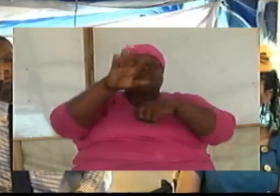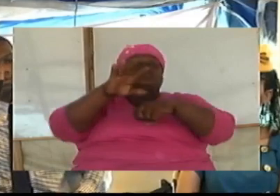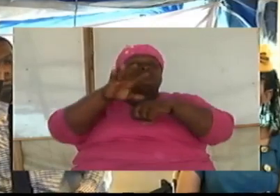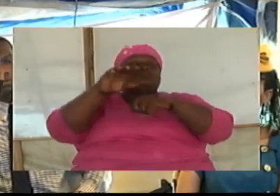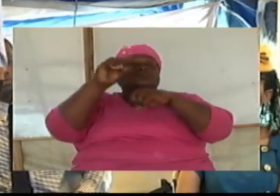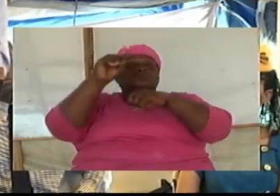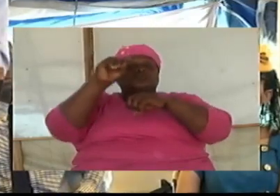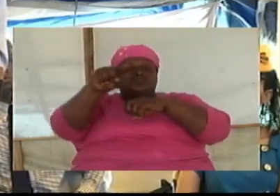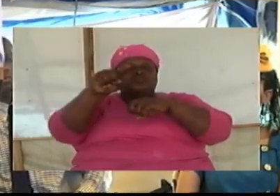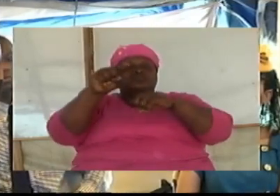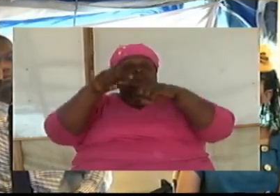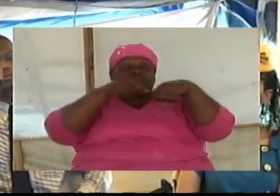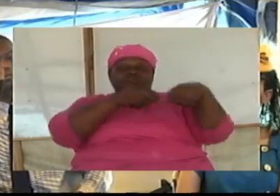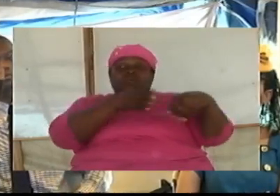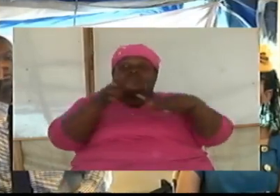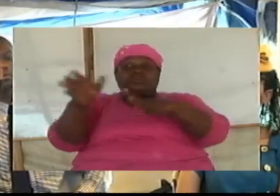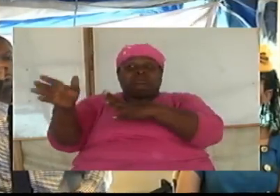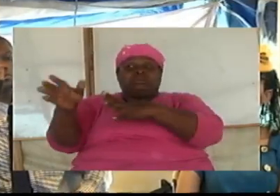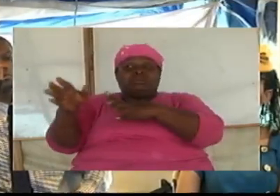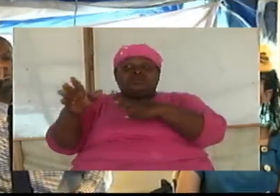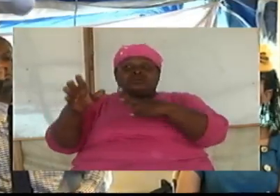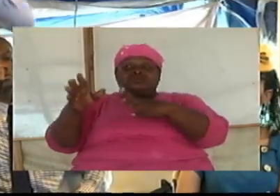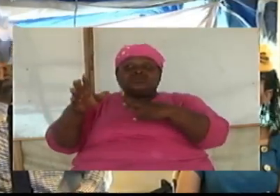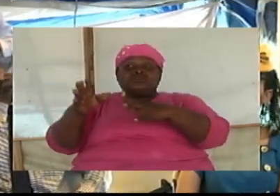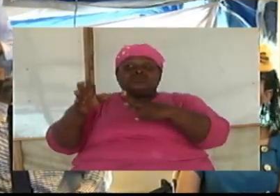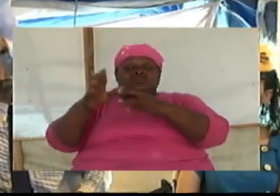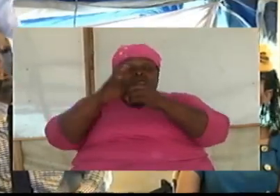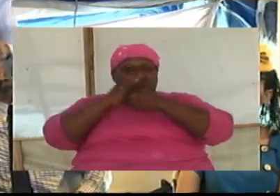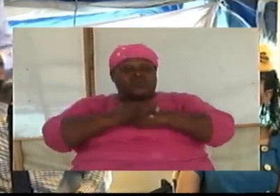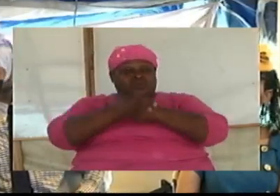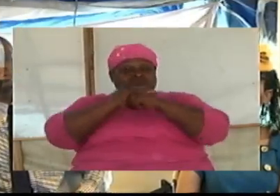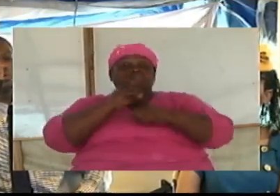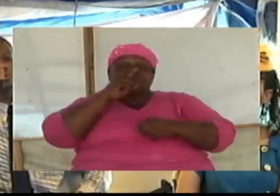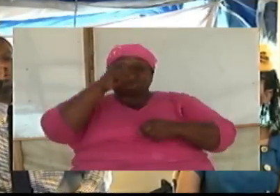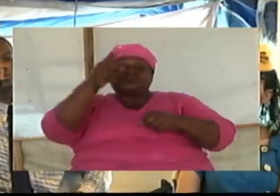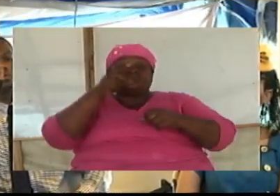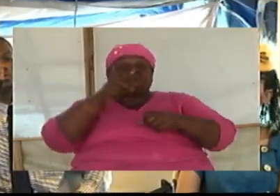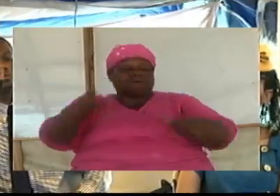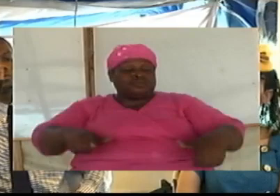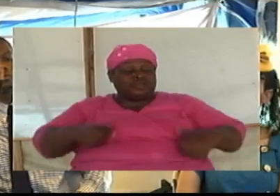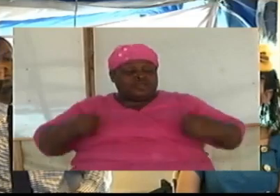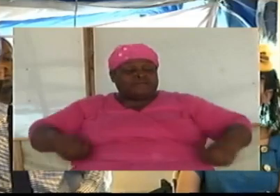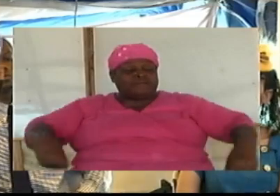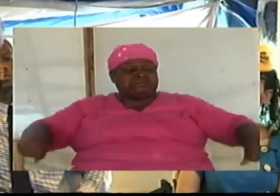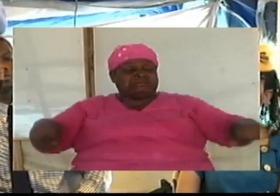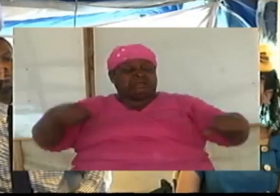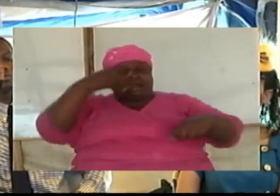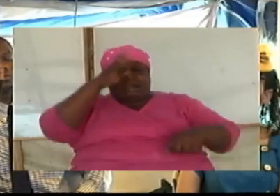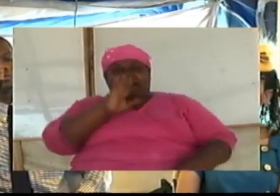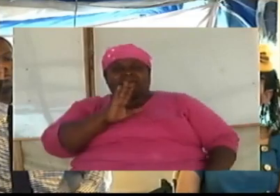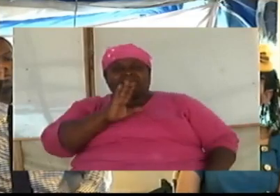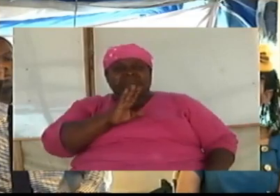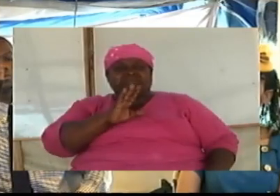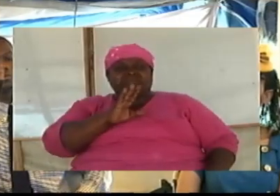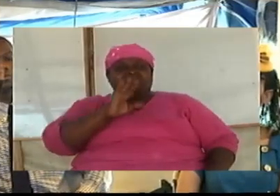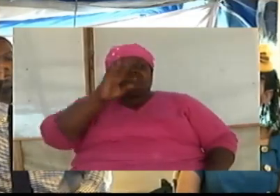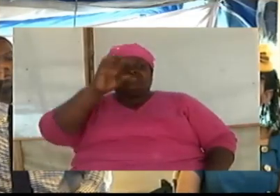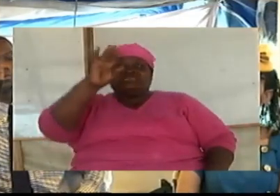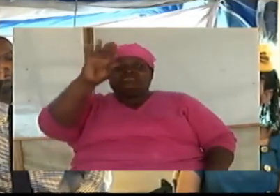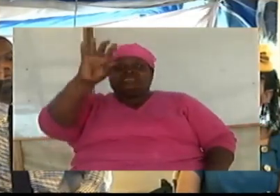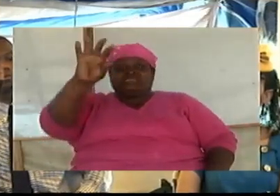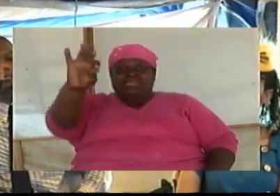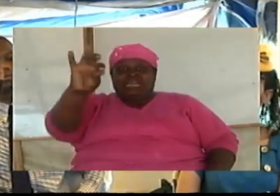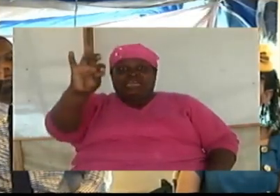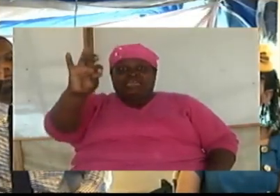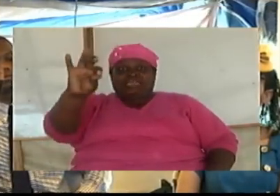God. Praise the Lord Jesus. 9 plagues were sent upon the land of Egypt, and yet Pharaoh decided that he was not